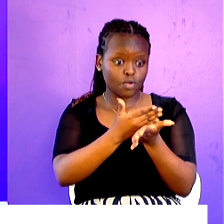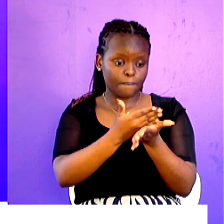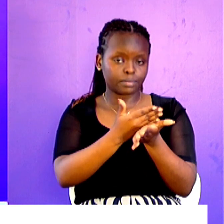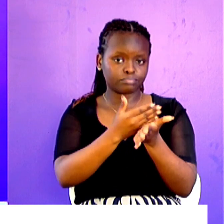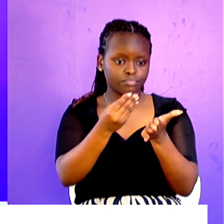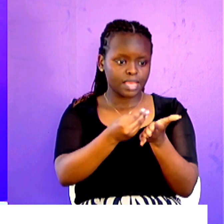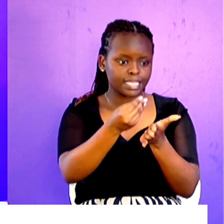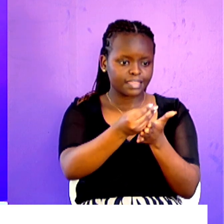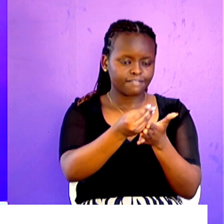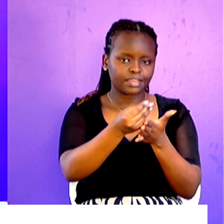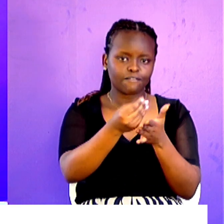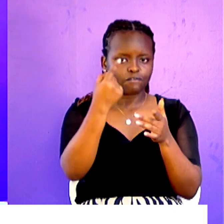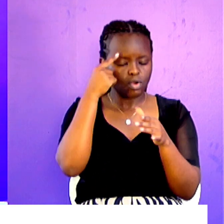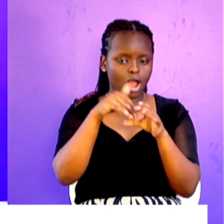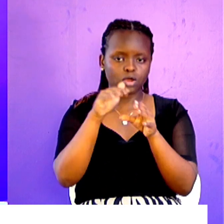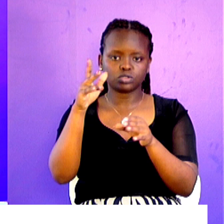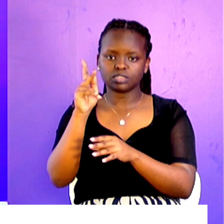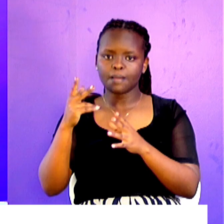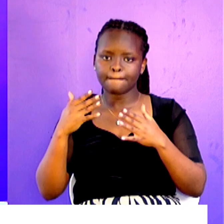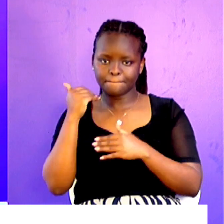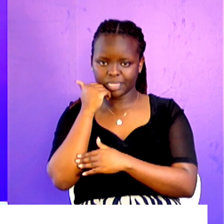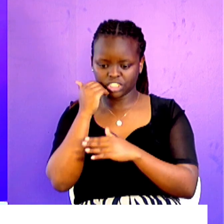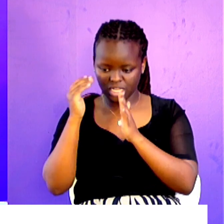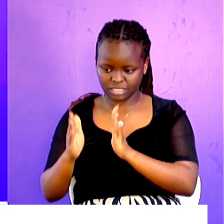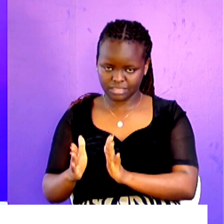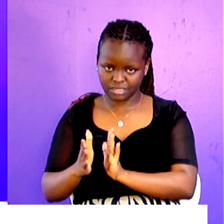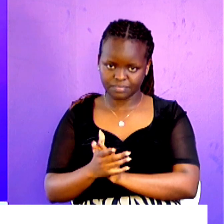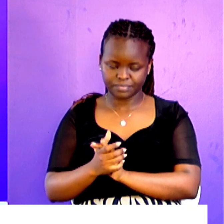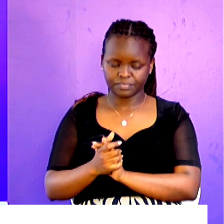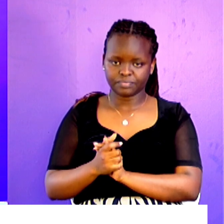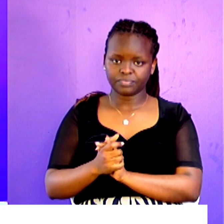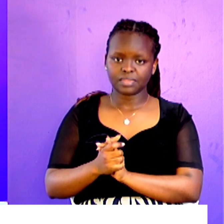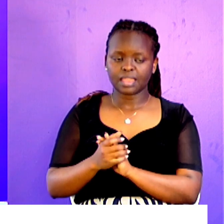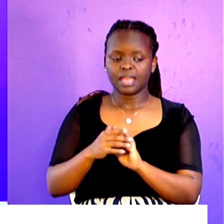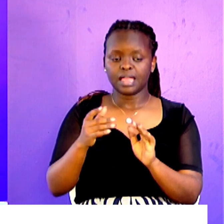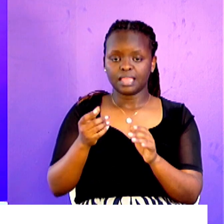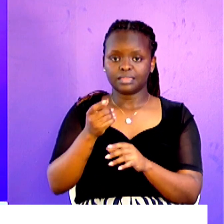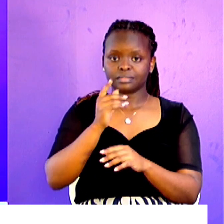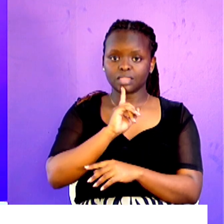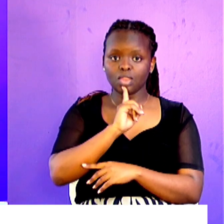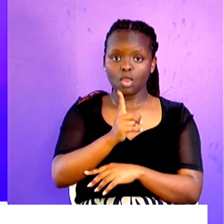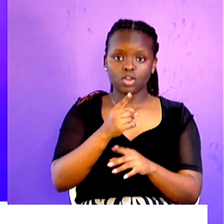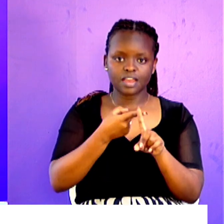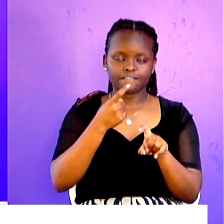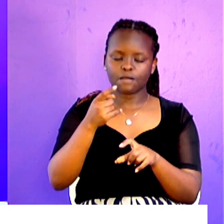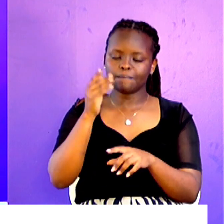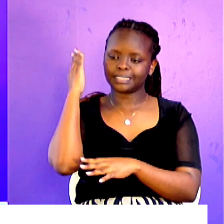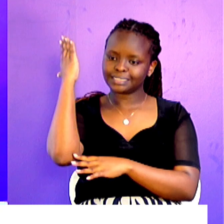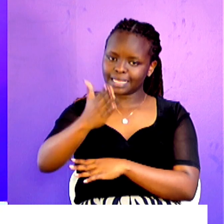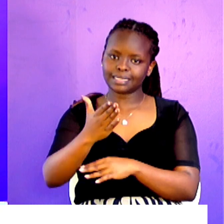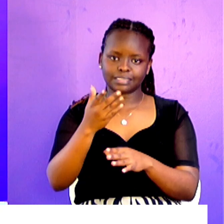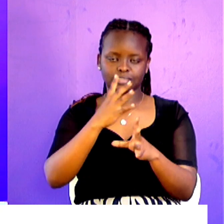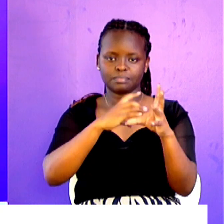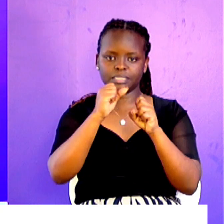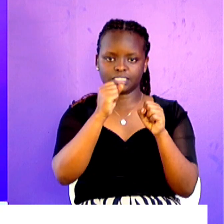outpatient medical attention. Mudhoni stated that the directive comes directly from President William Samoei Ruto,